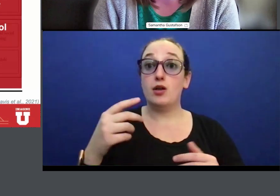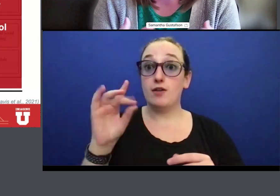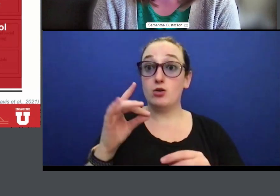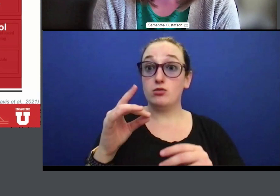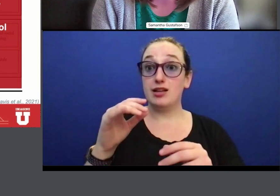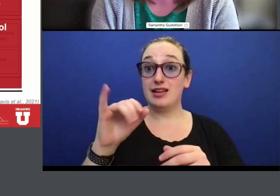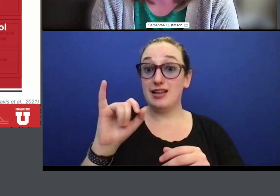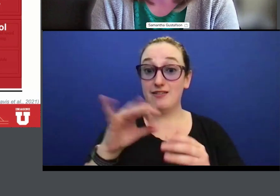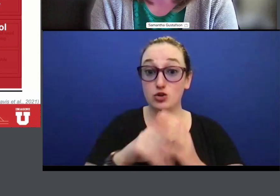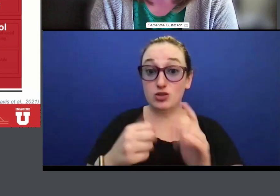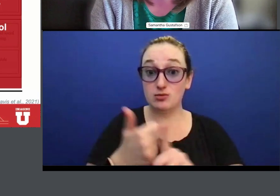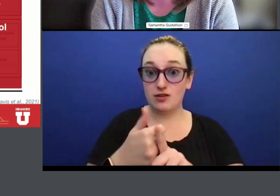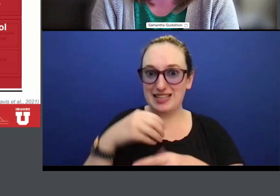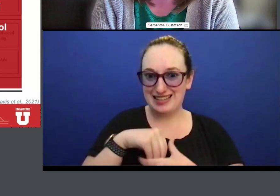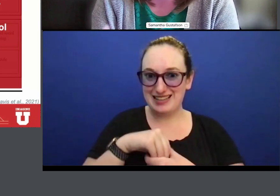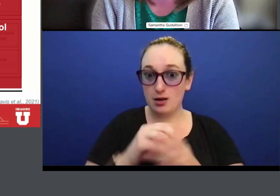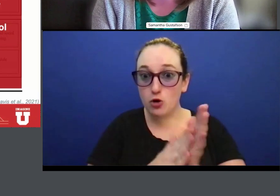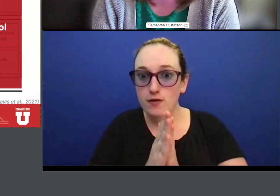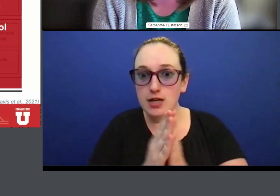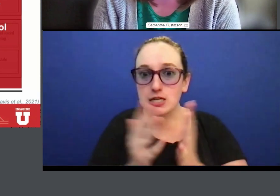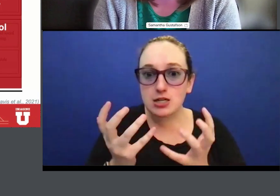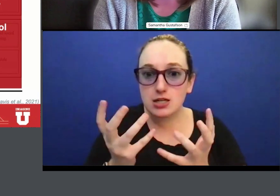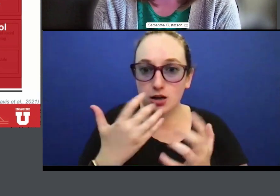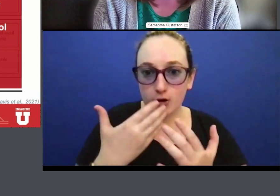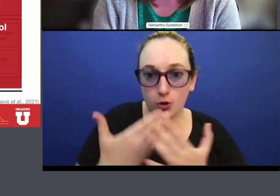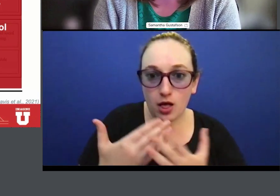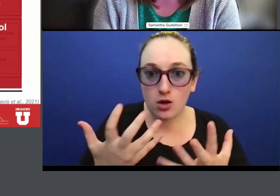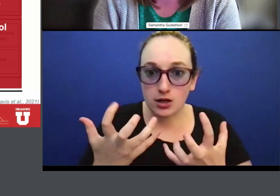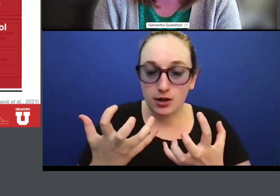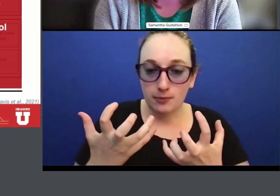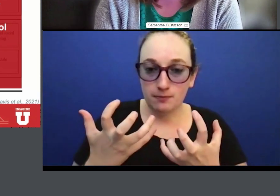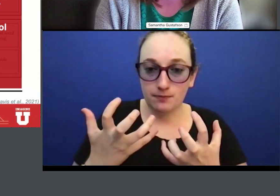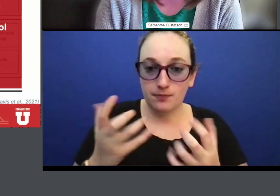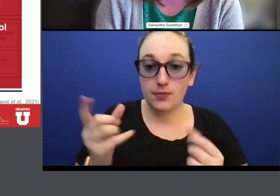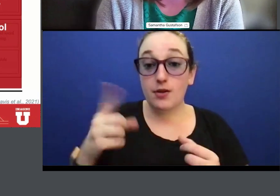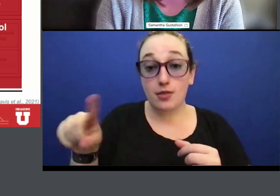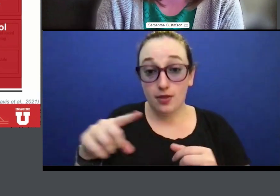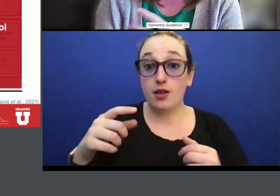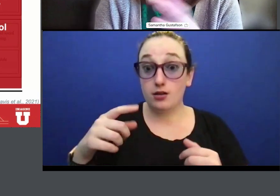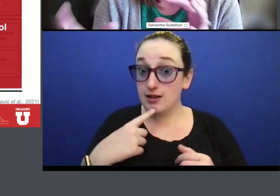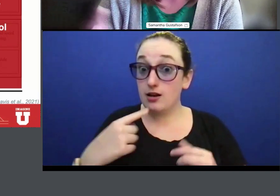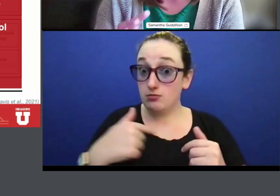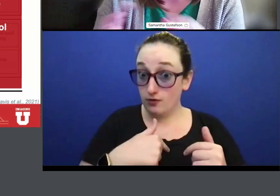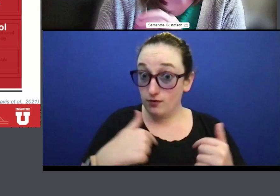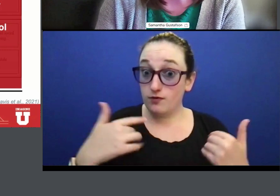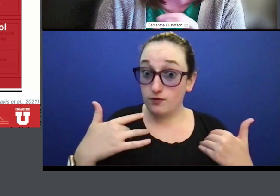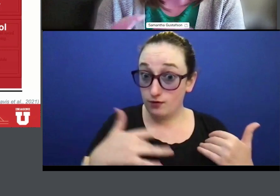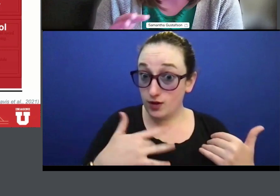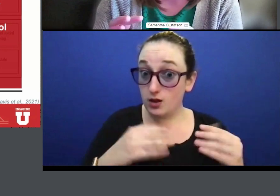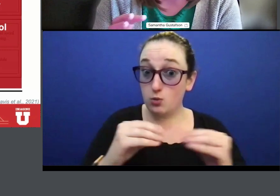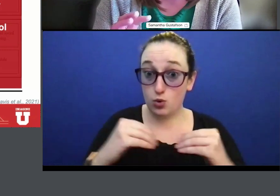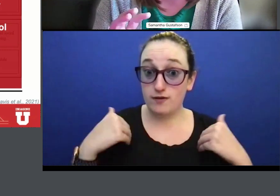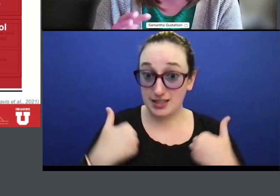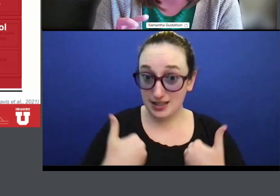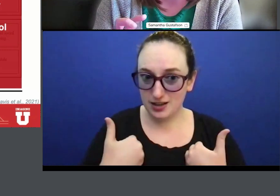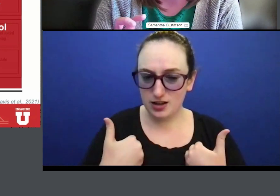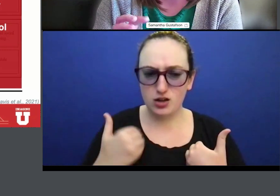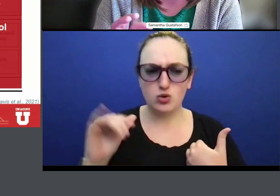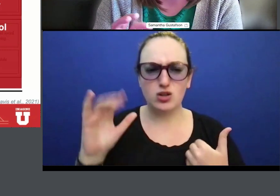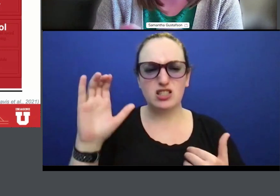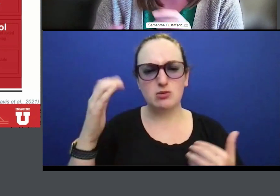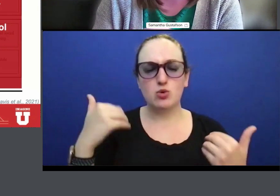greater internal motivation were also the ones that reported more fatigue. So there seems to be